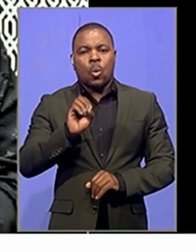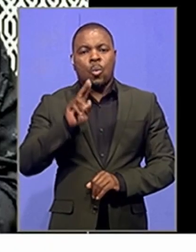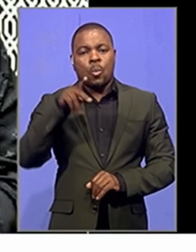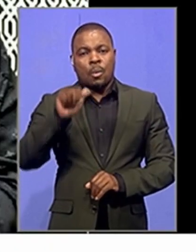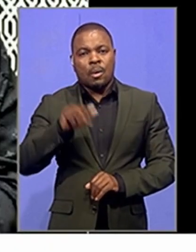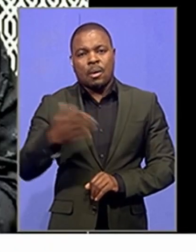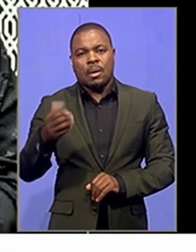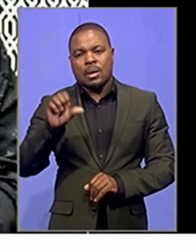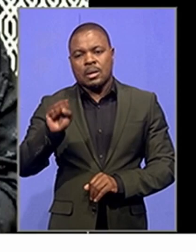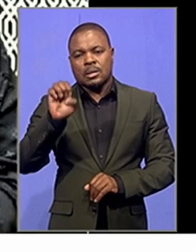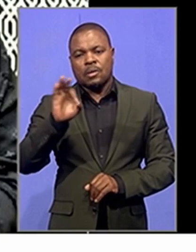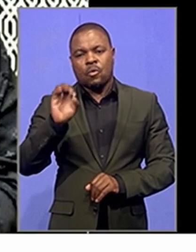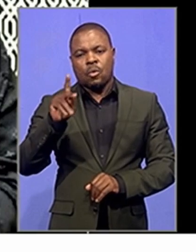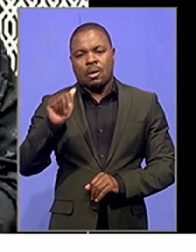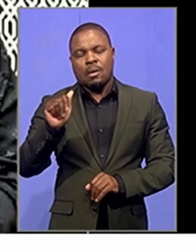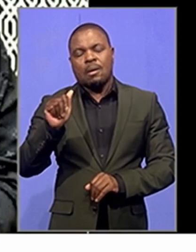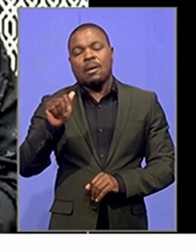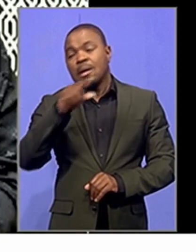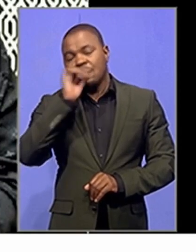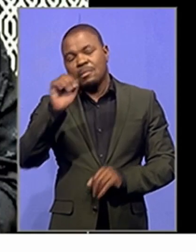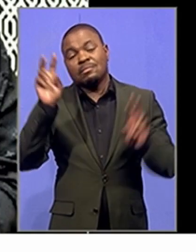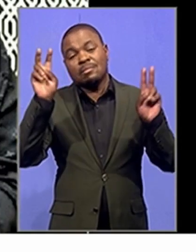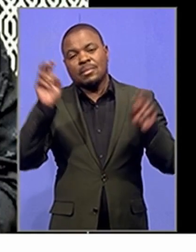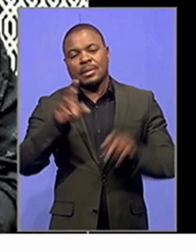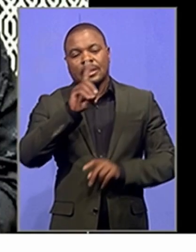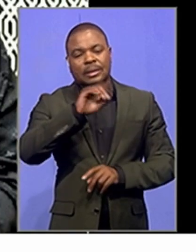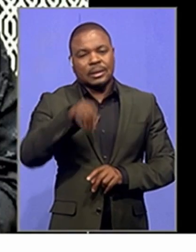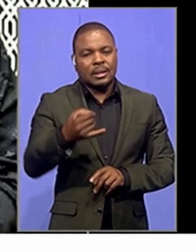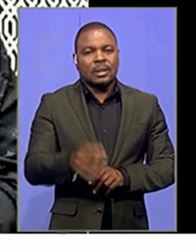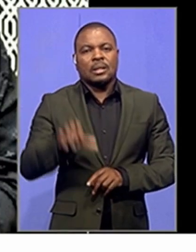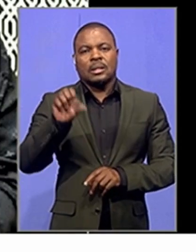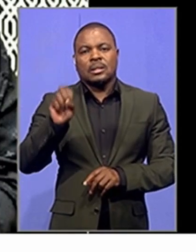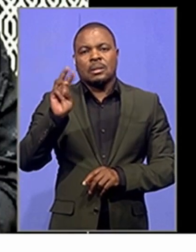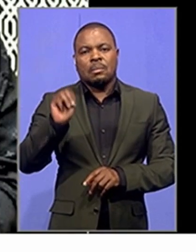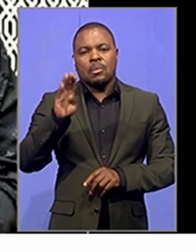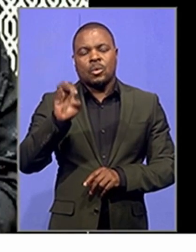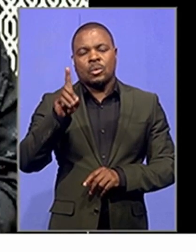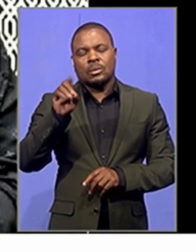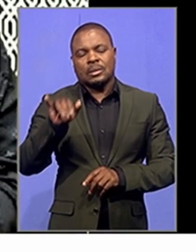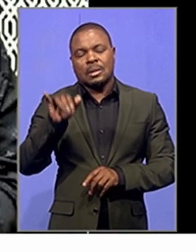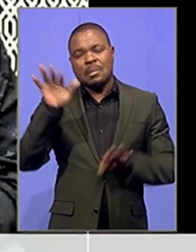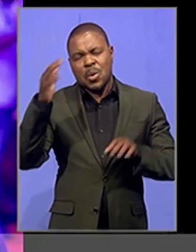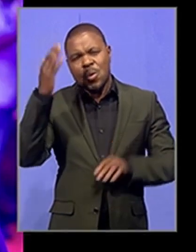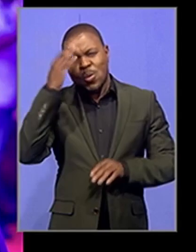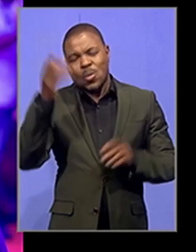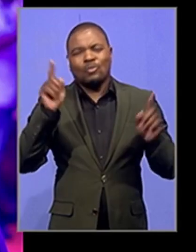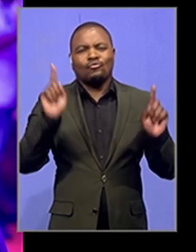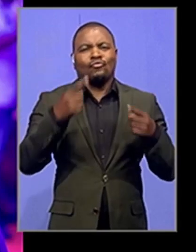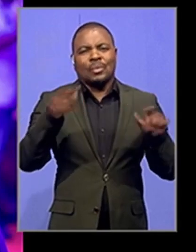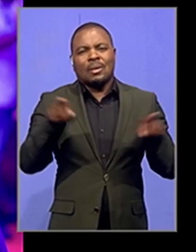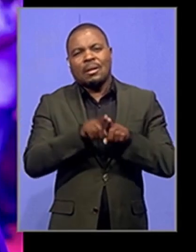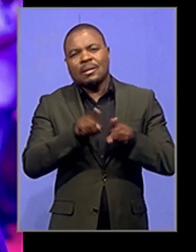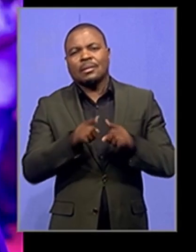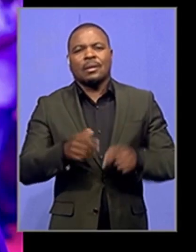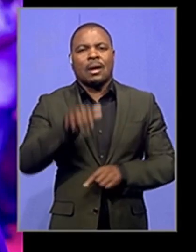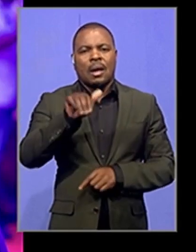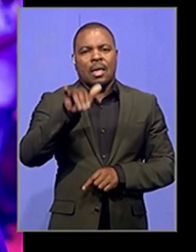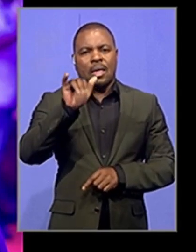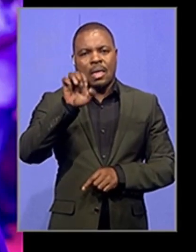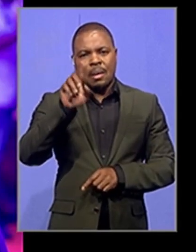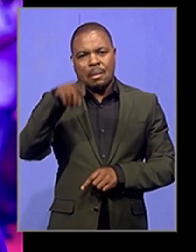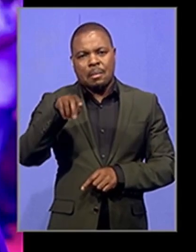Sefoka yo a beng a tsebega kudu ka DJ Sumbody wa Pretoria o ba tsebega ka magala a swana le monate